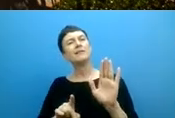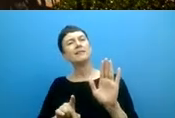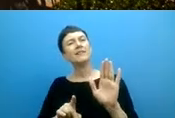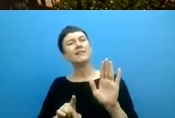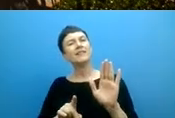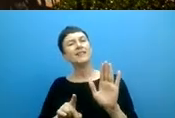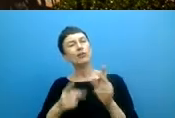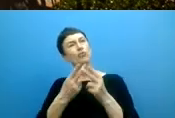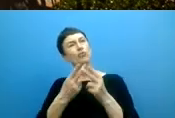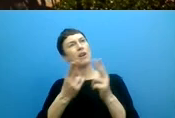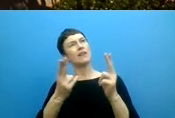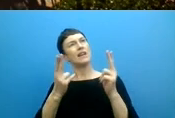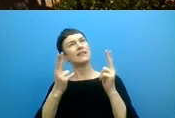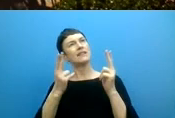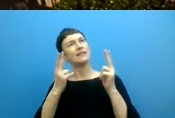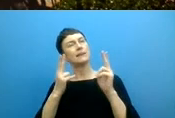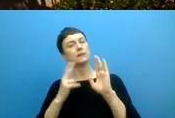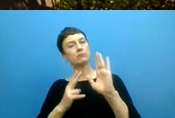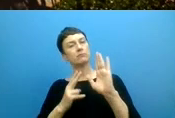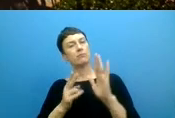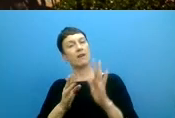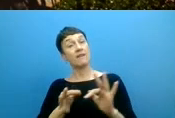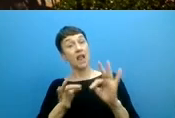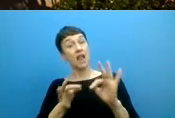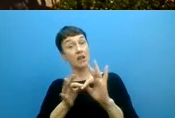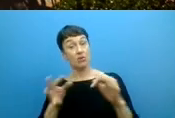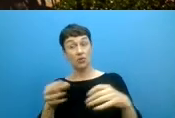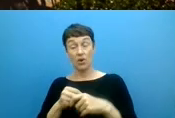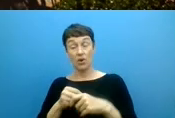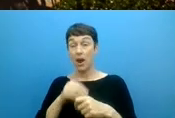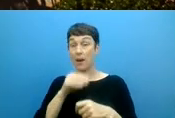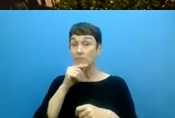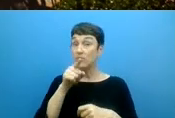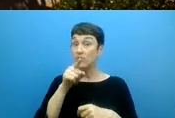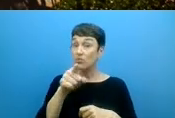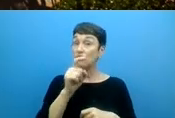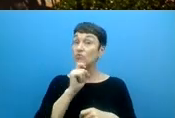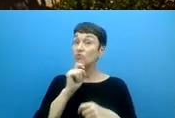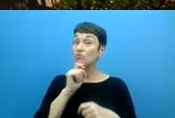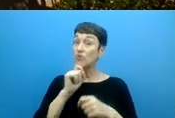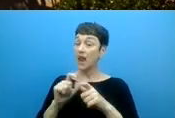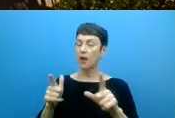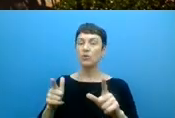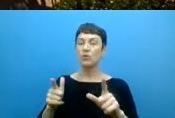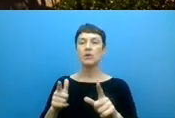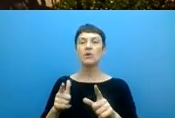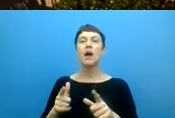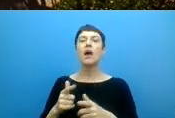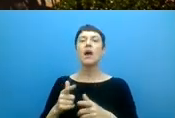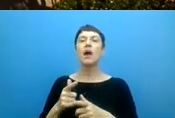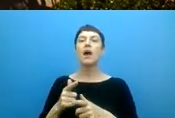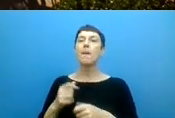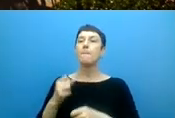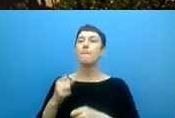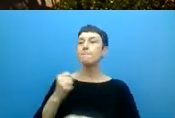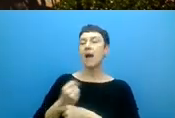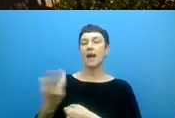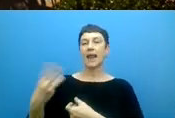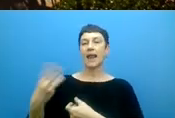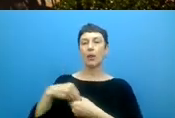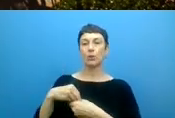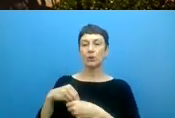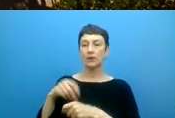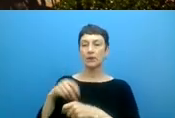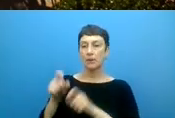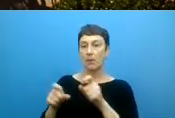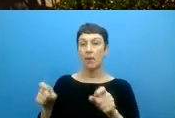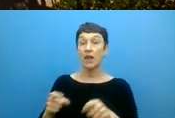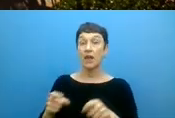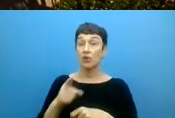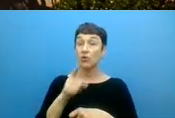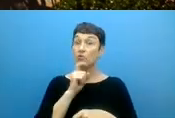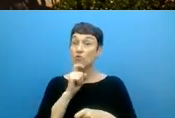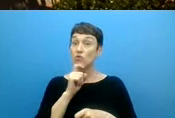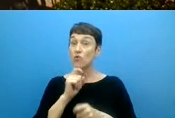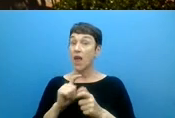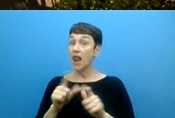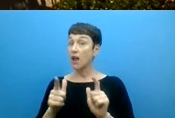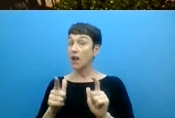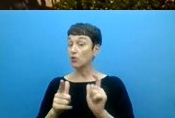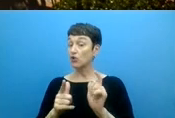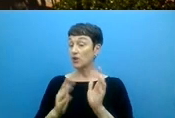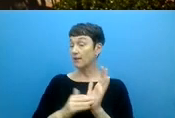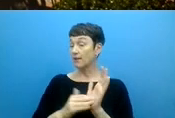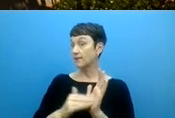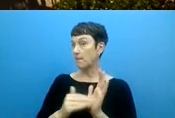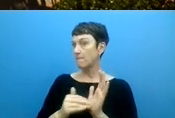using language in a way that includes, or am I using language that excludes? So am I using language to gossip, or am I